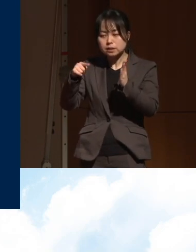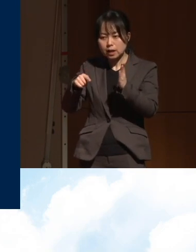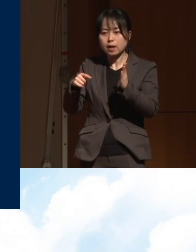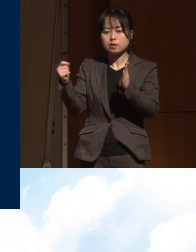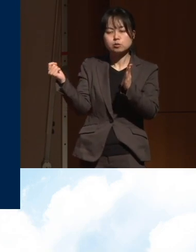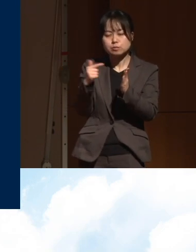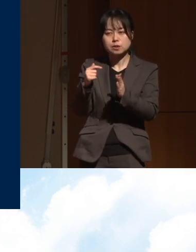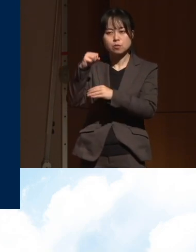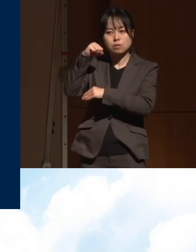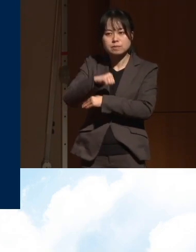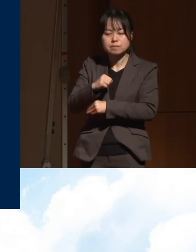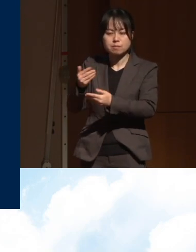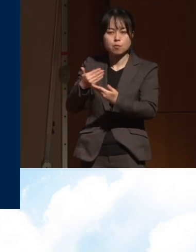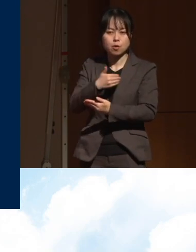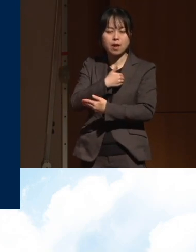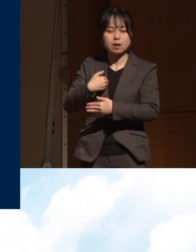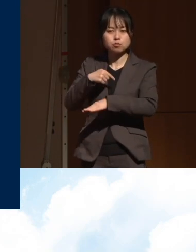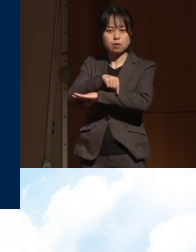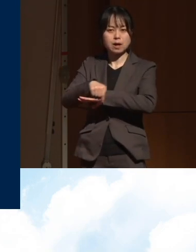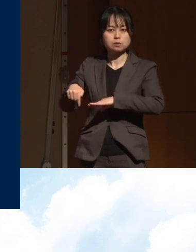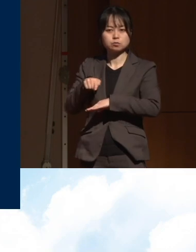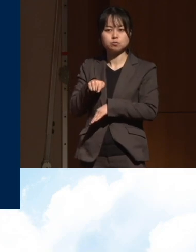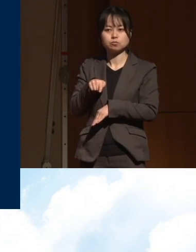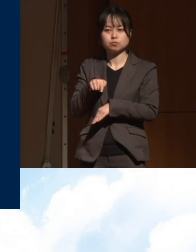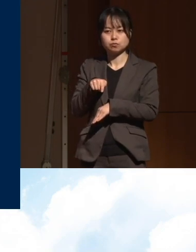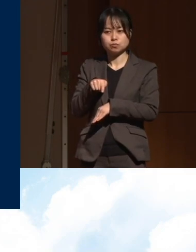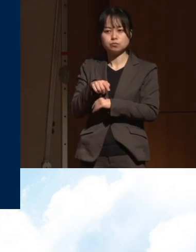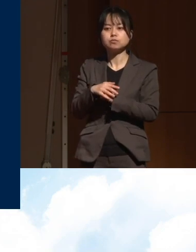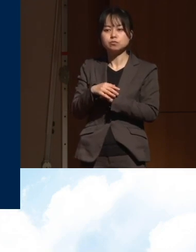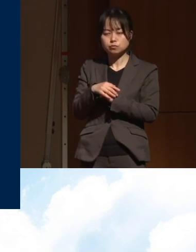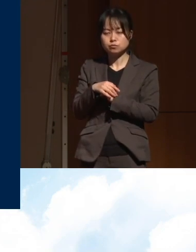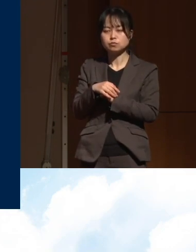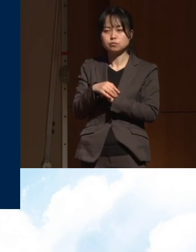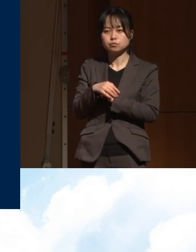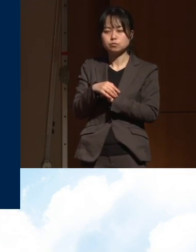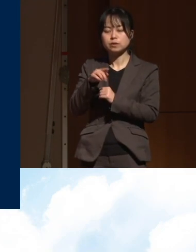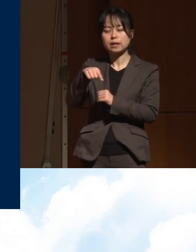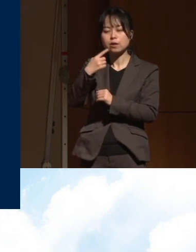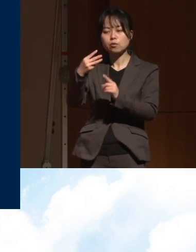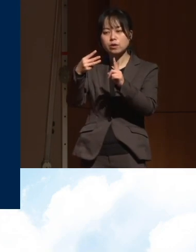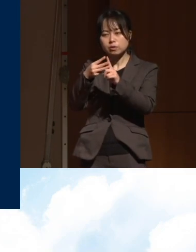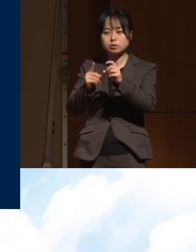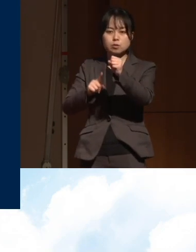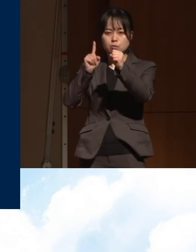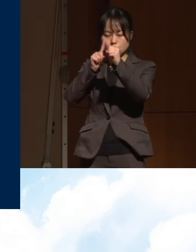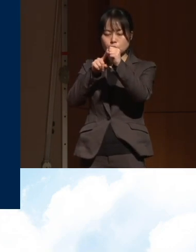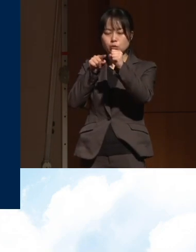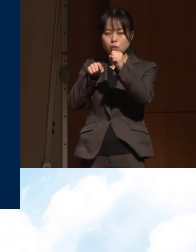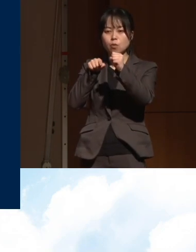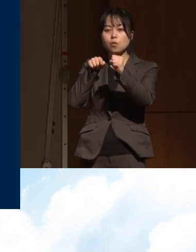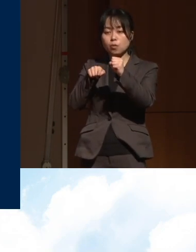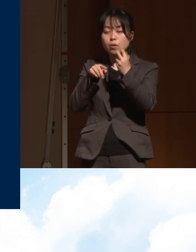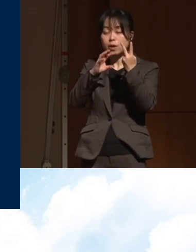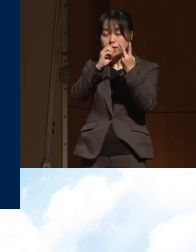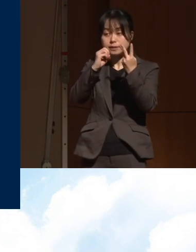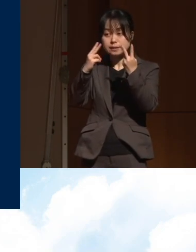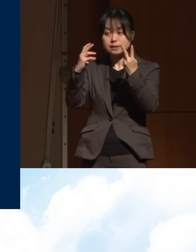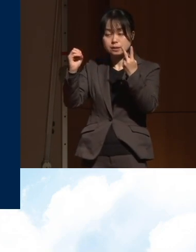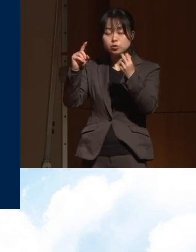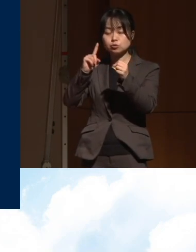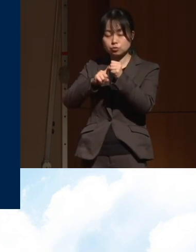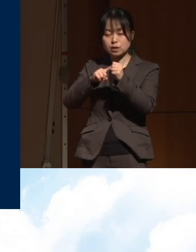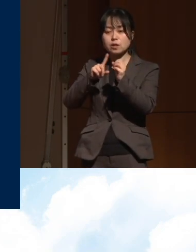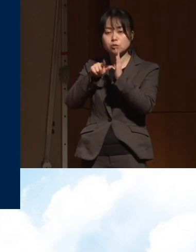prepared to execute the 100 Days mission in 2020, 100 days from the release of the viral